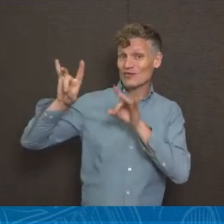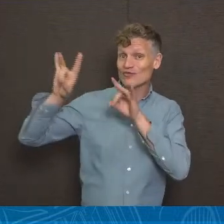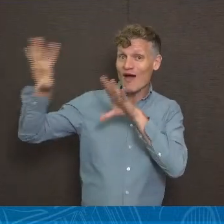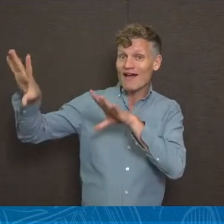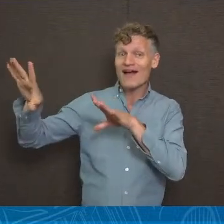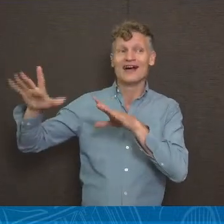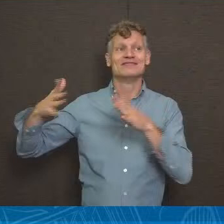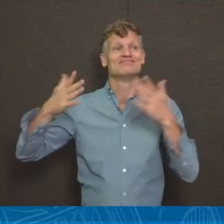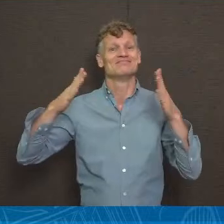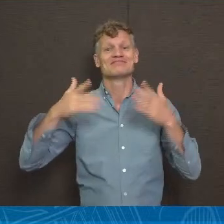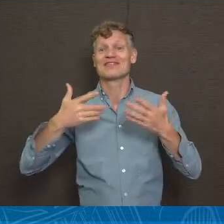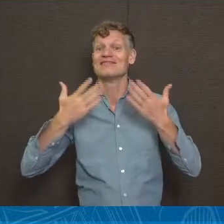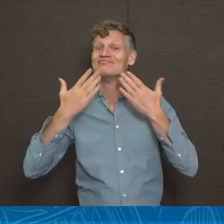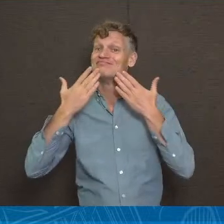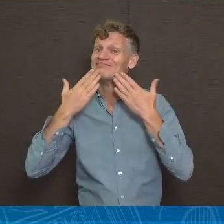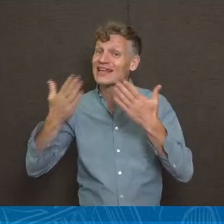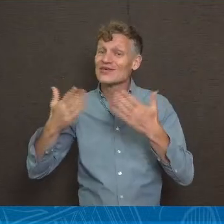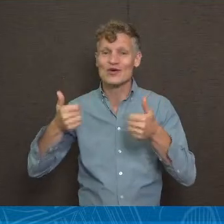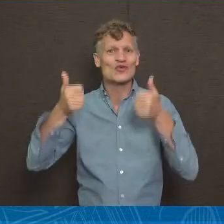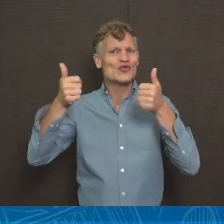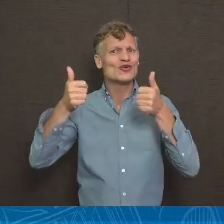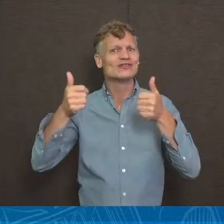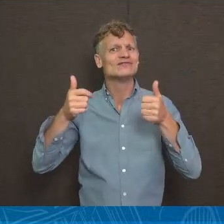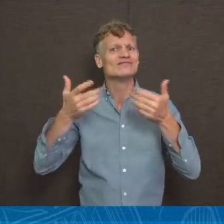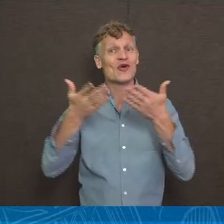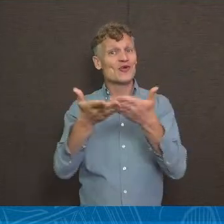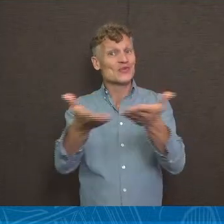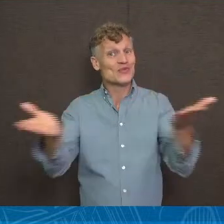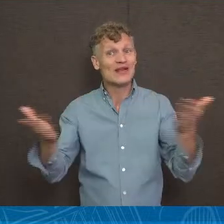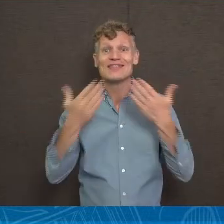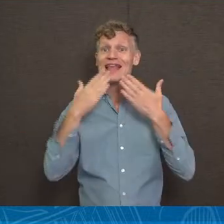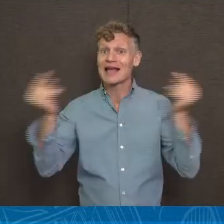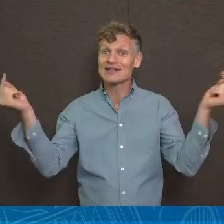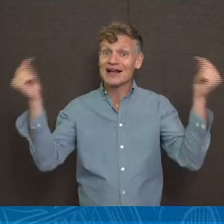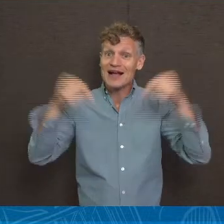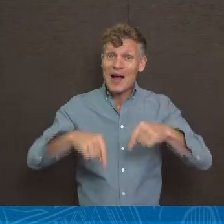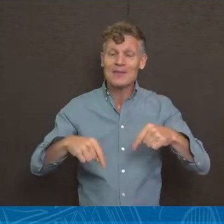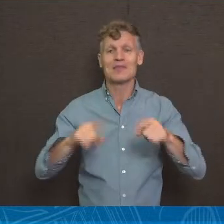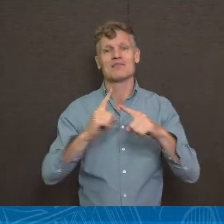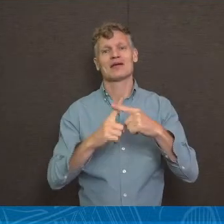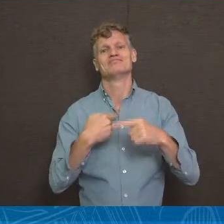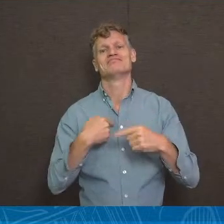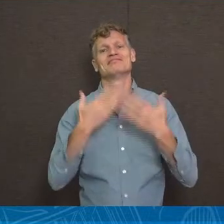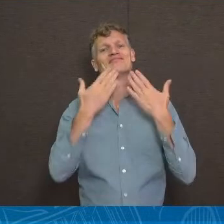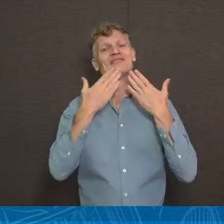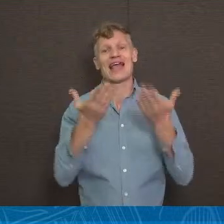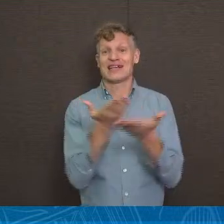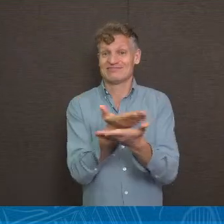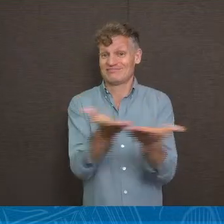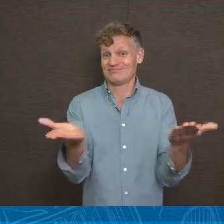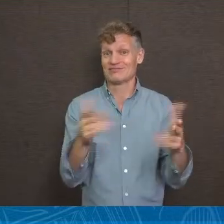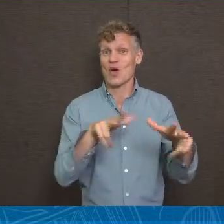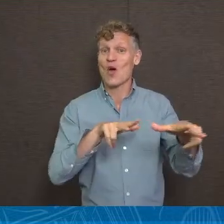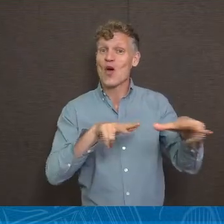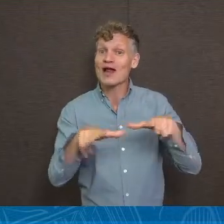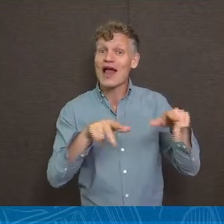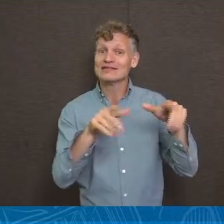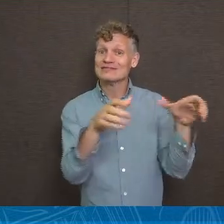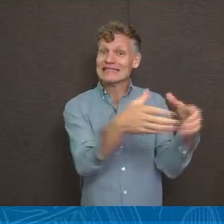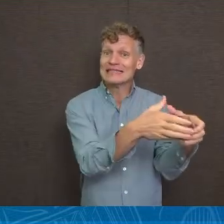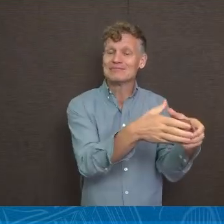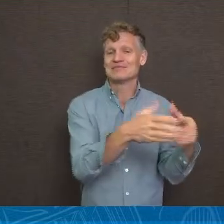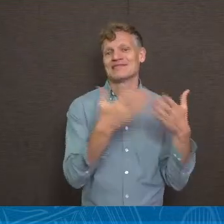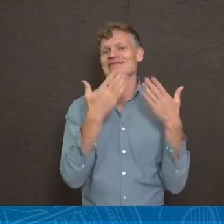best wishes to you, and thank you very much for you to be in the room, and allow me also to thank my colleagues for organizing this session. Thank you.